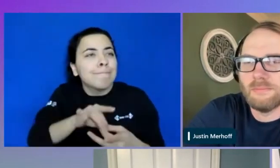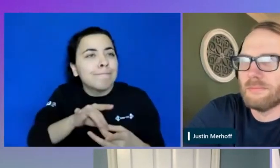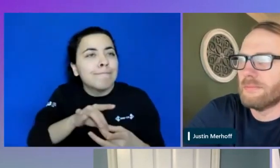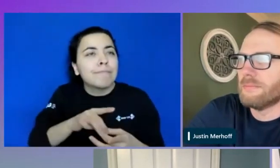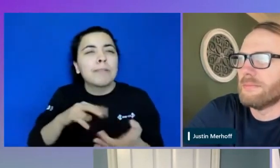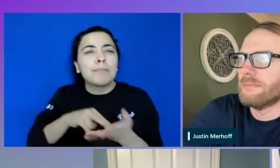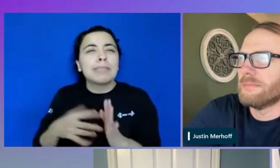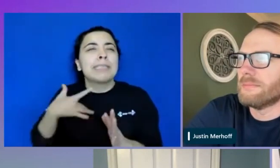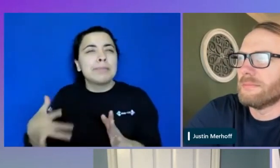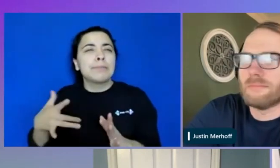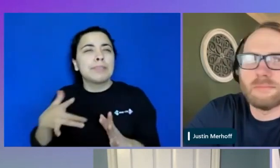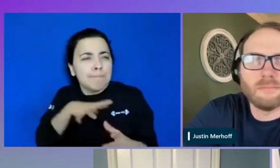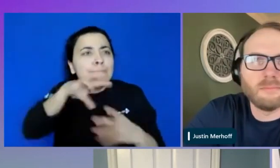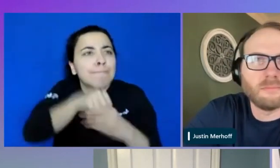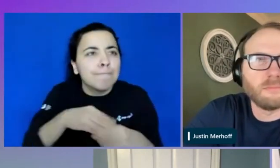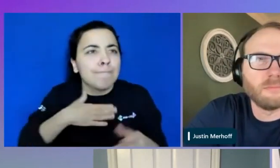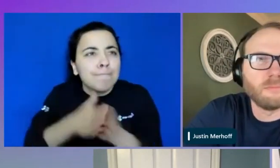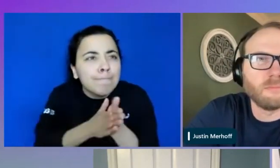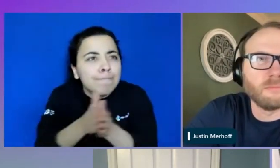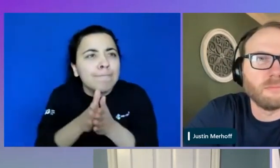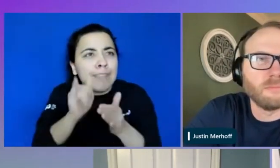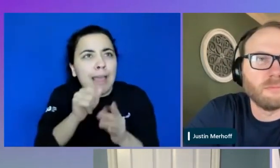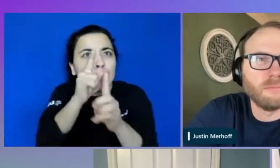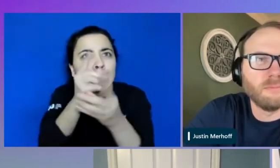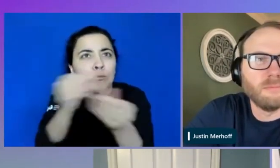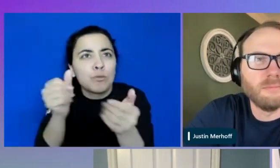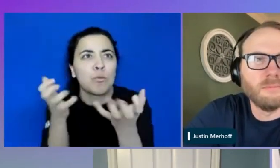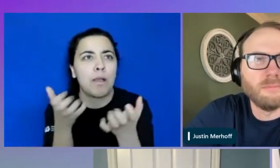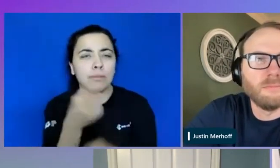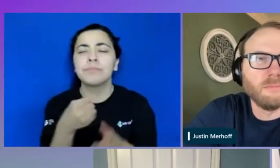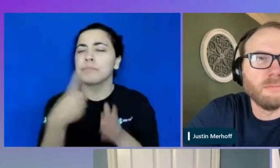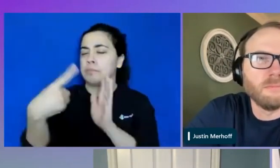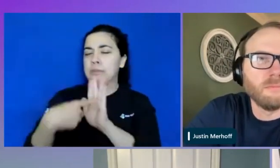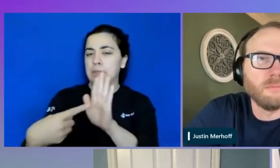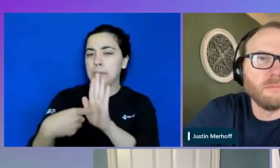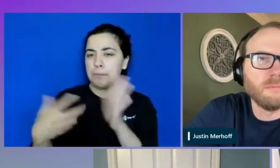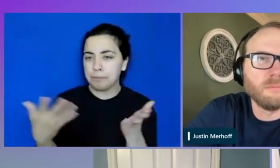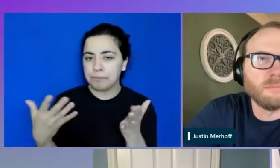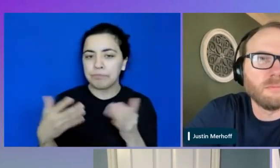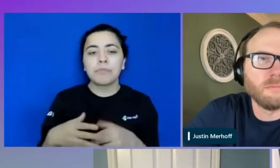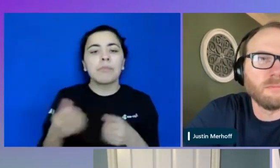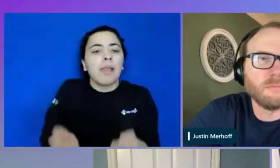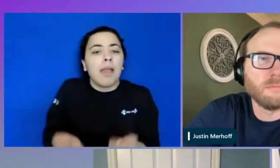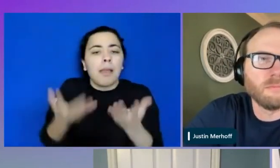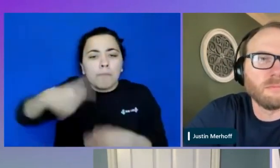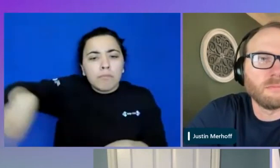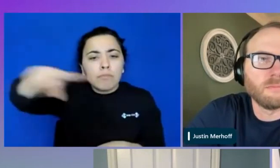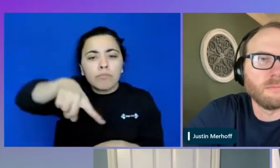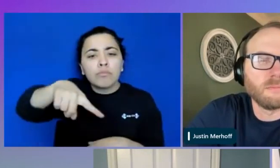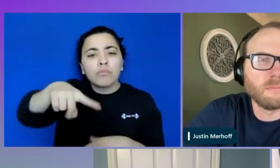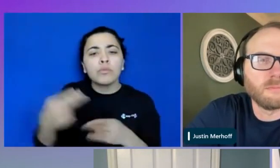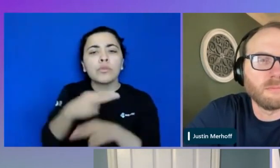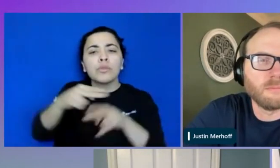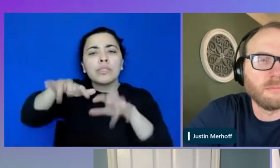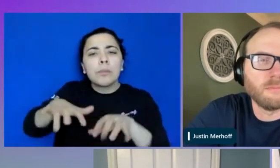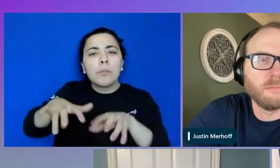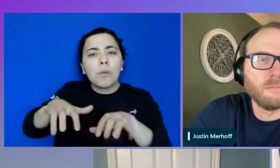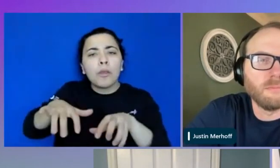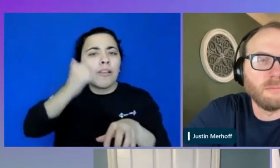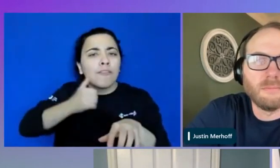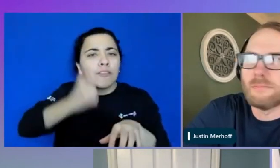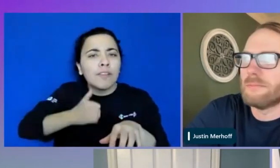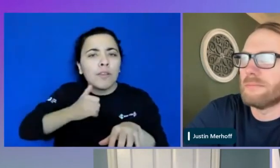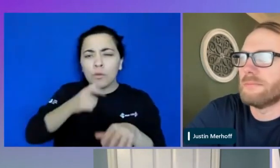likely to be personally invested in the solution. So, for example, how many of you guys use a keyboard every day? Or you